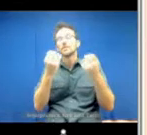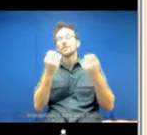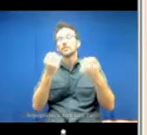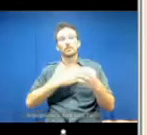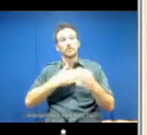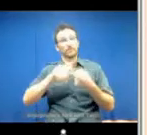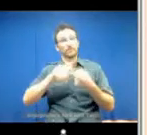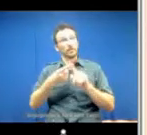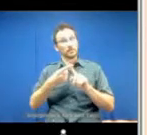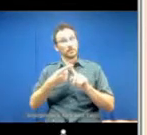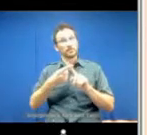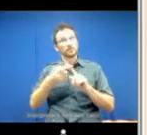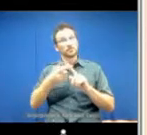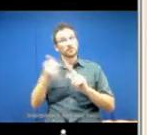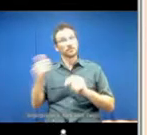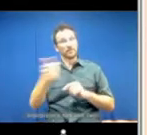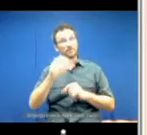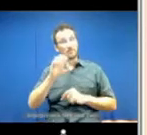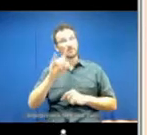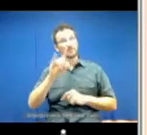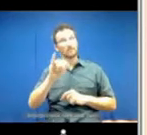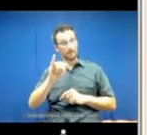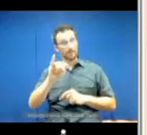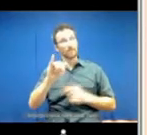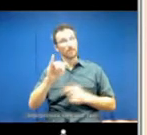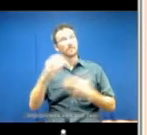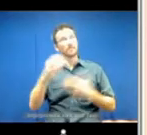have functioned as table interpreters.